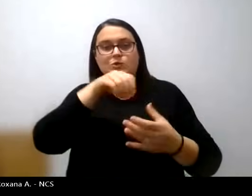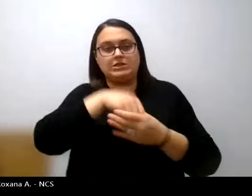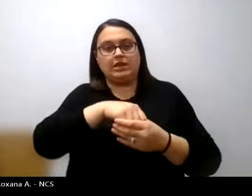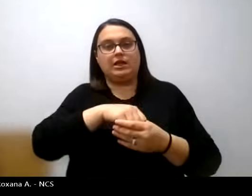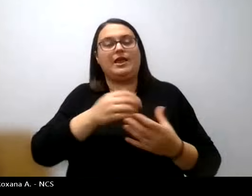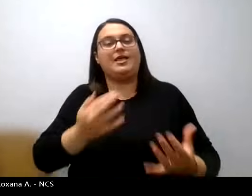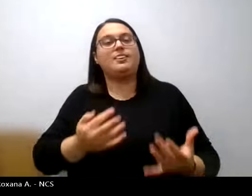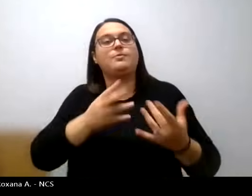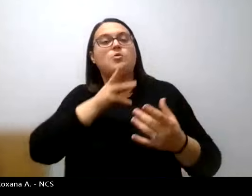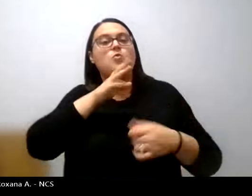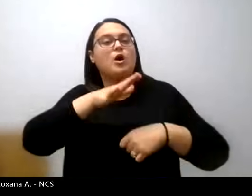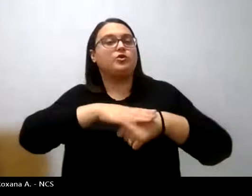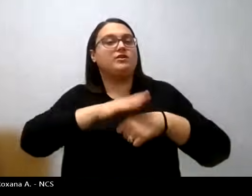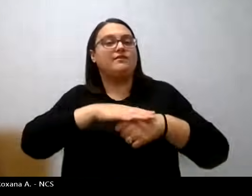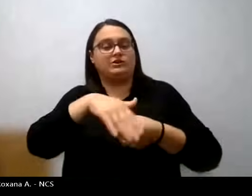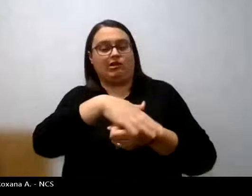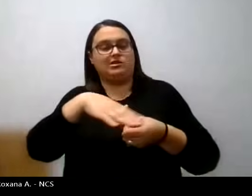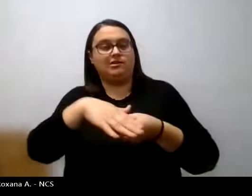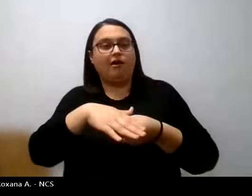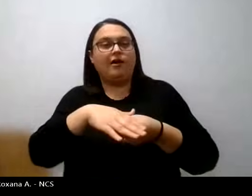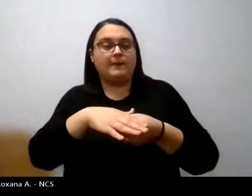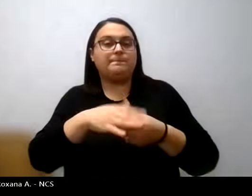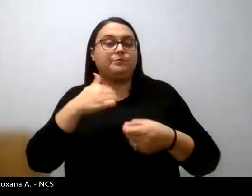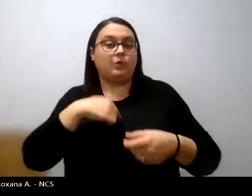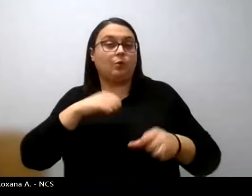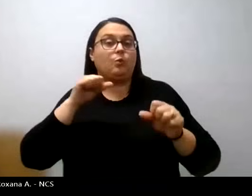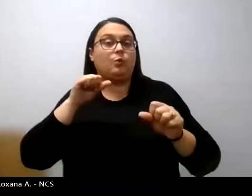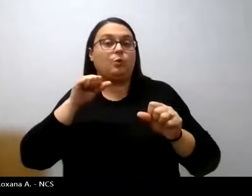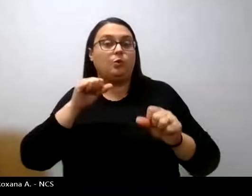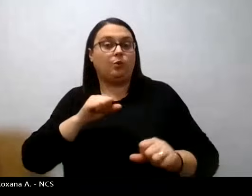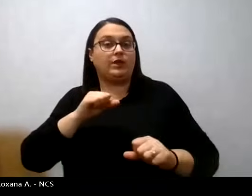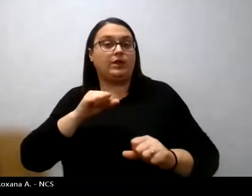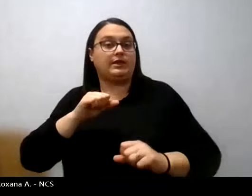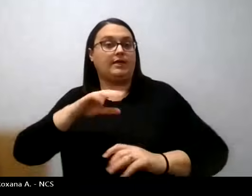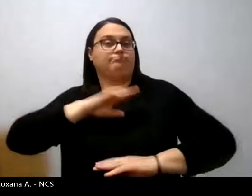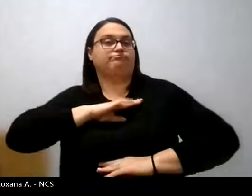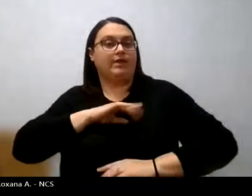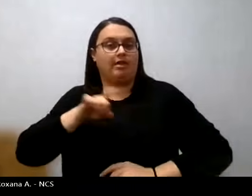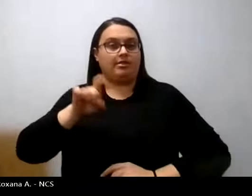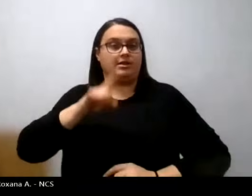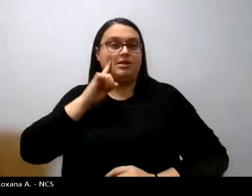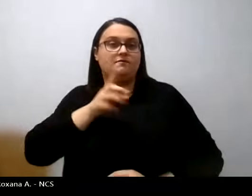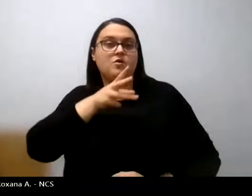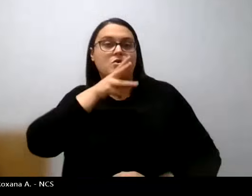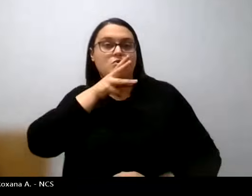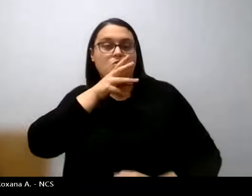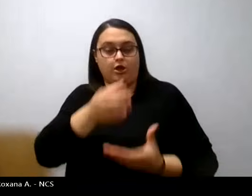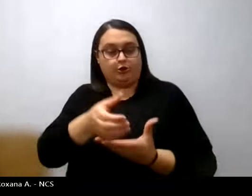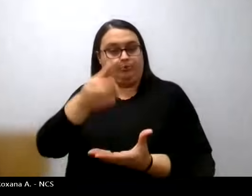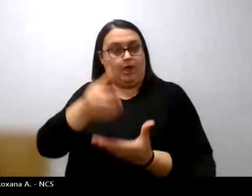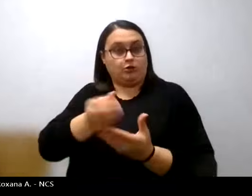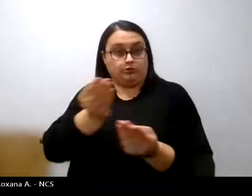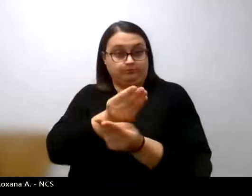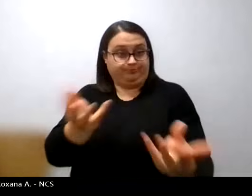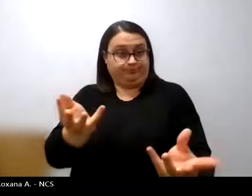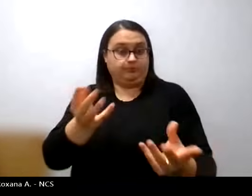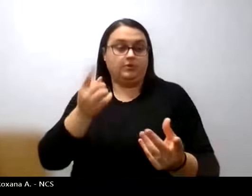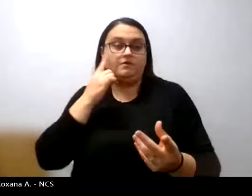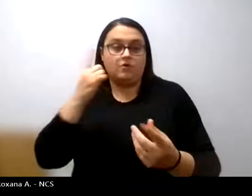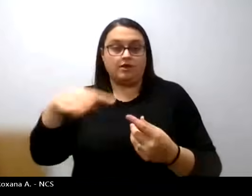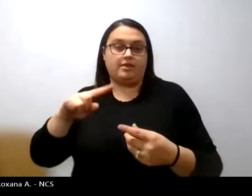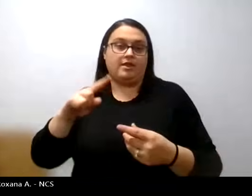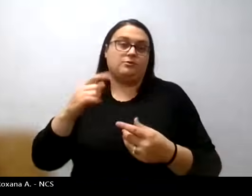water advisory zone, and we can meet the demand for bottled water for them to meet